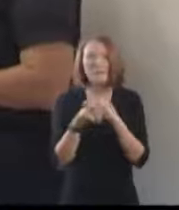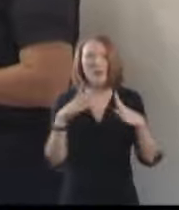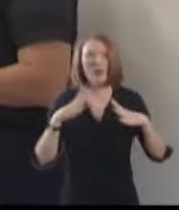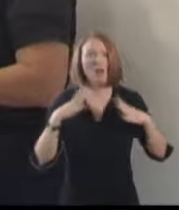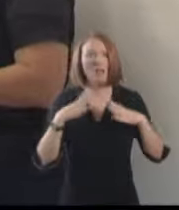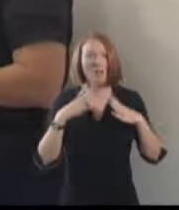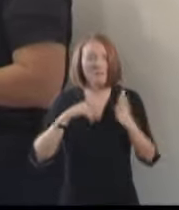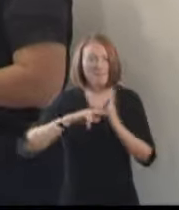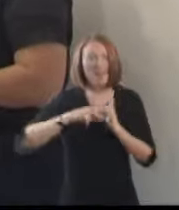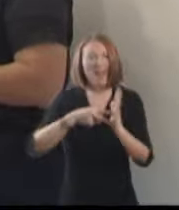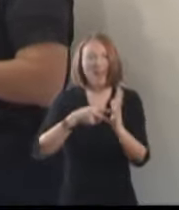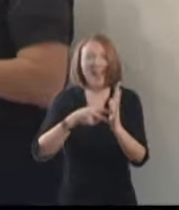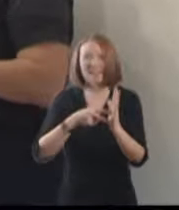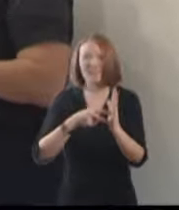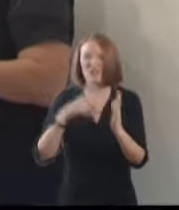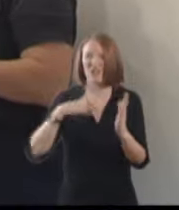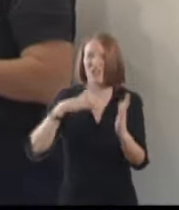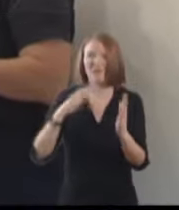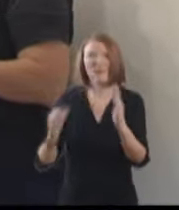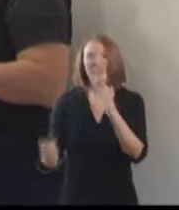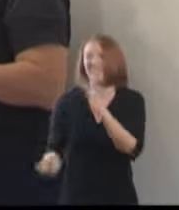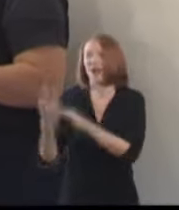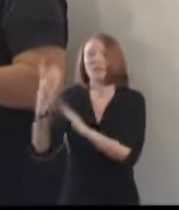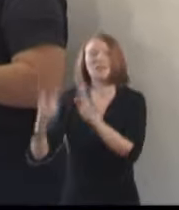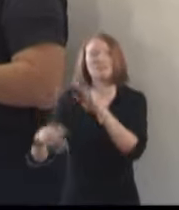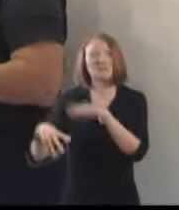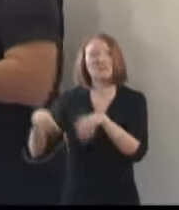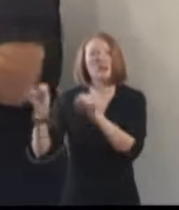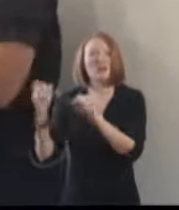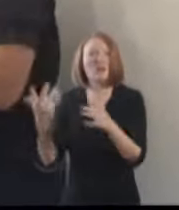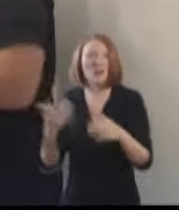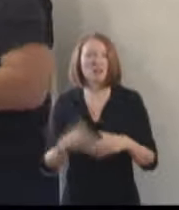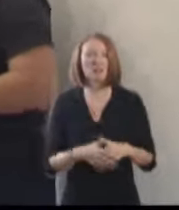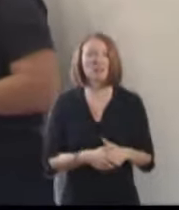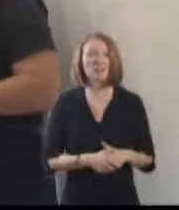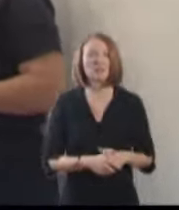Plan an escape route in case a fire starts.